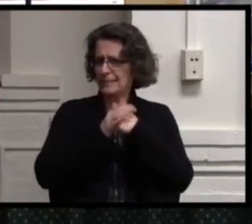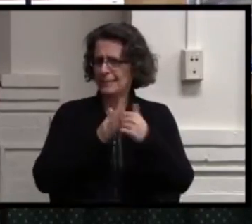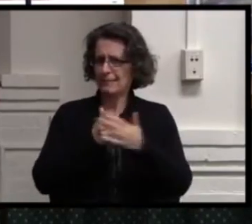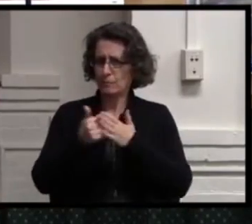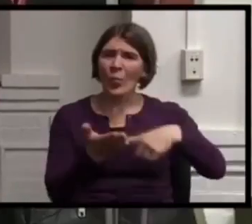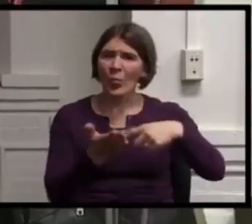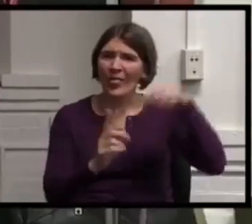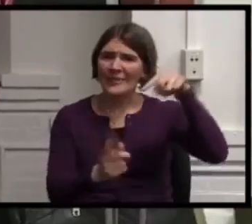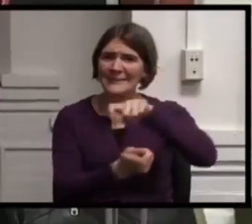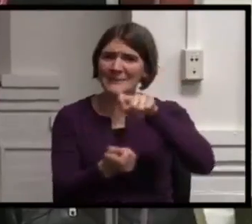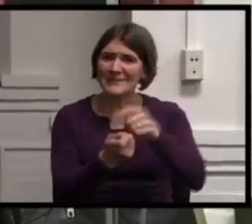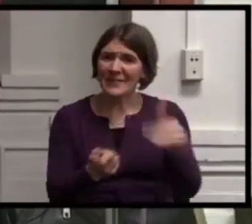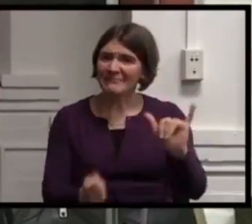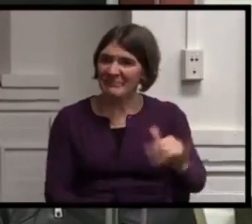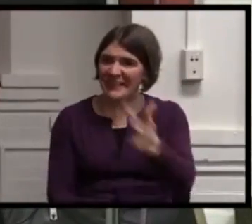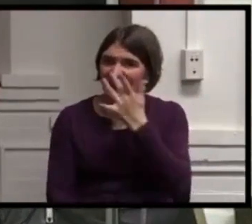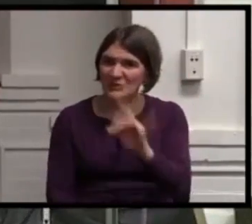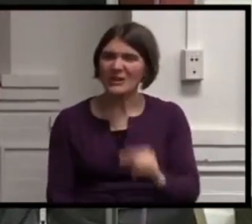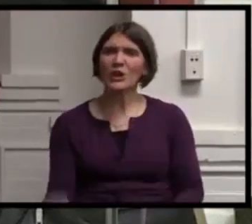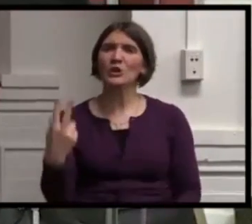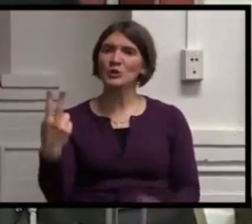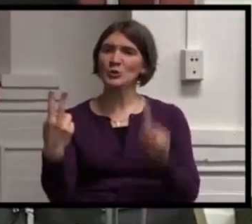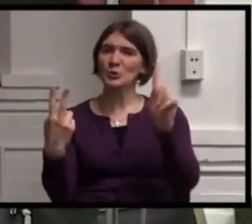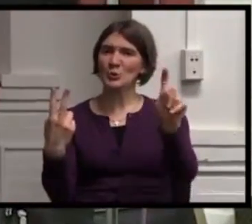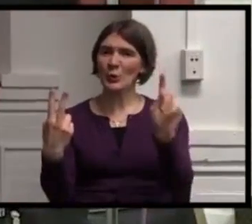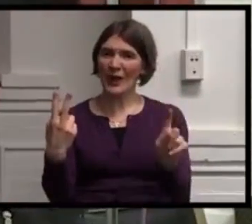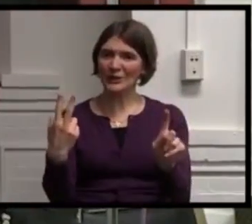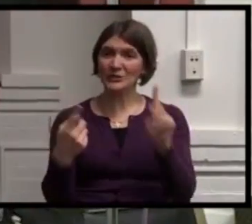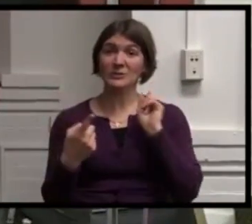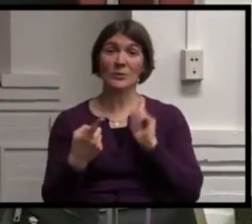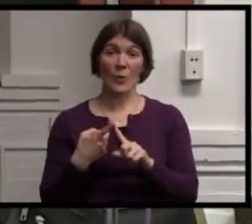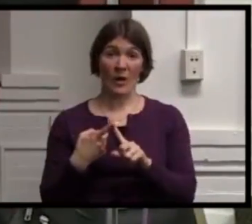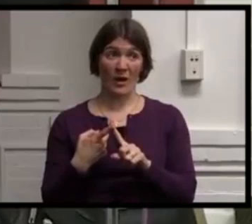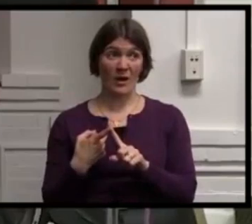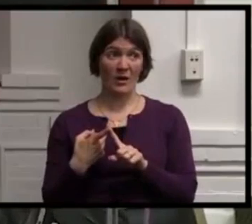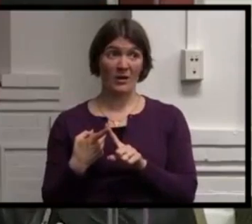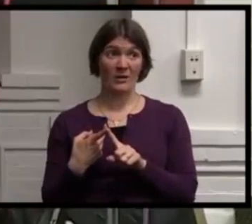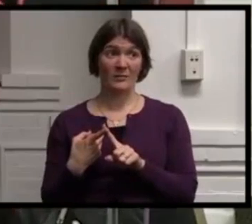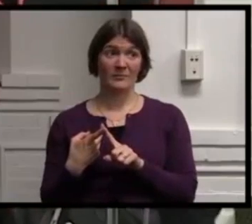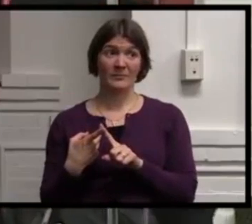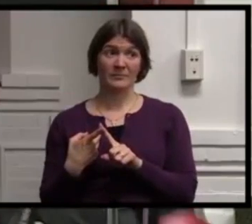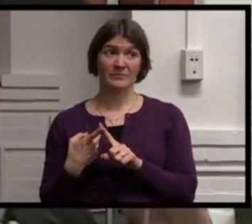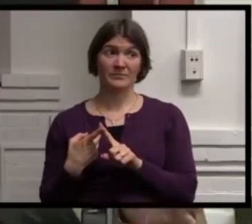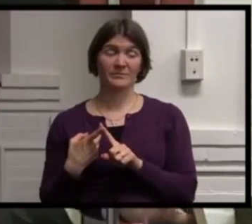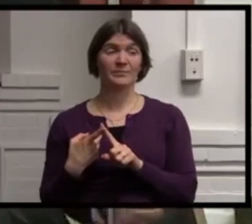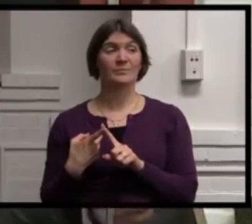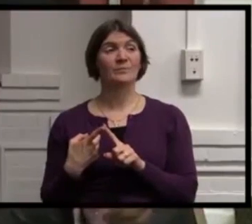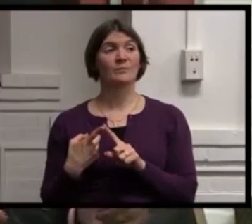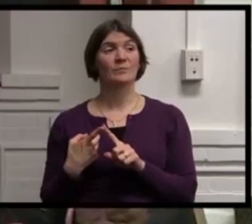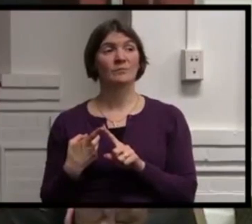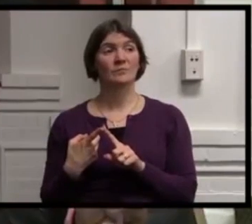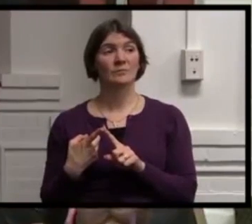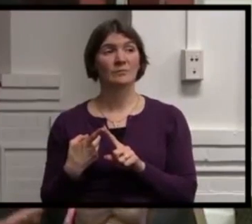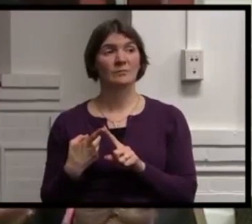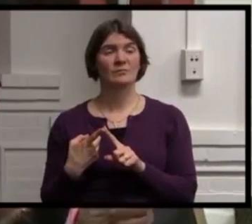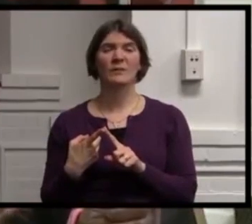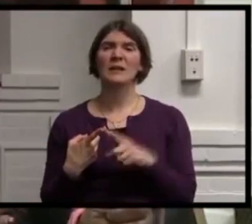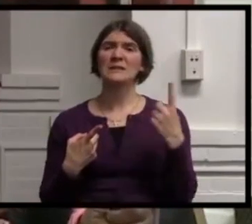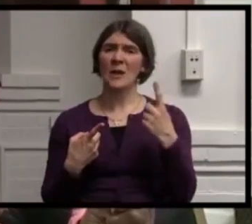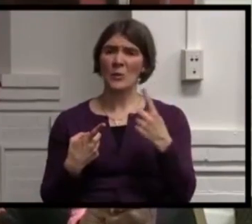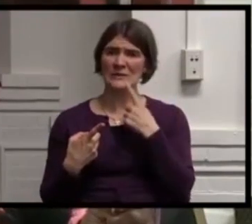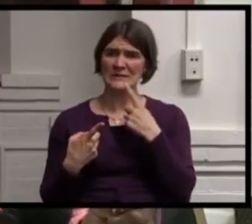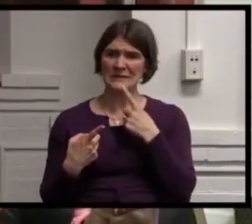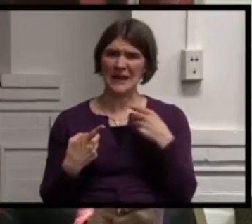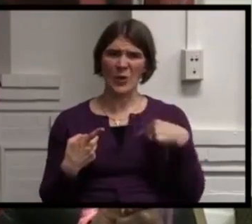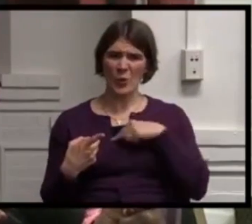I think we are. I have two questions. One is, the statement was made